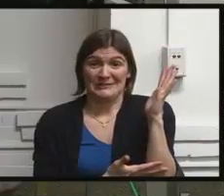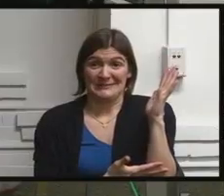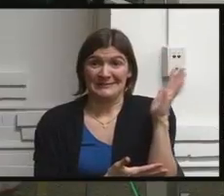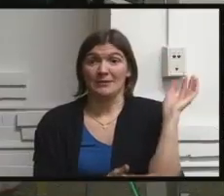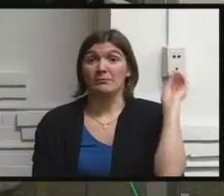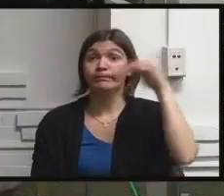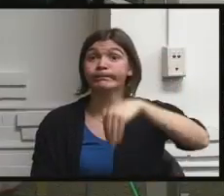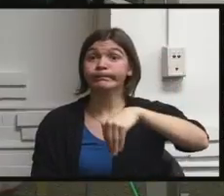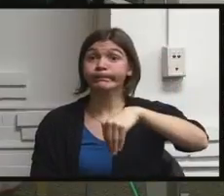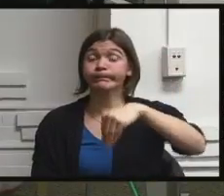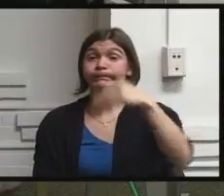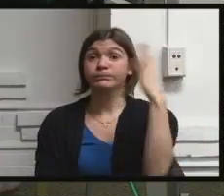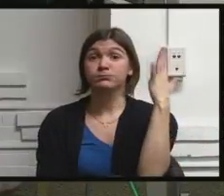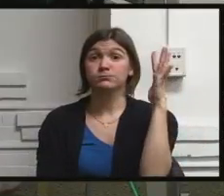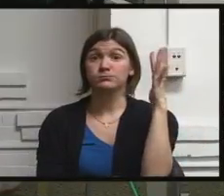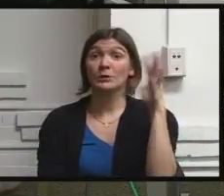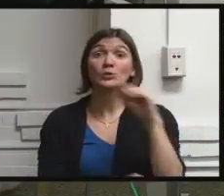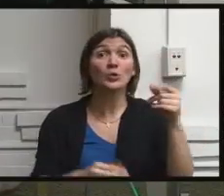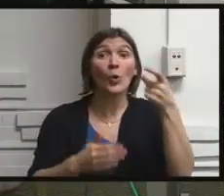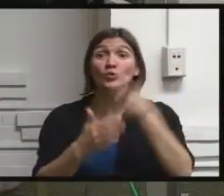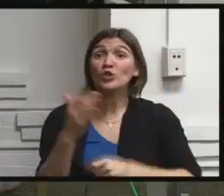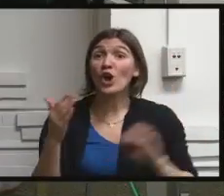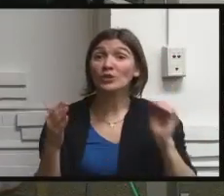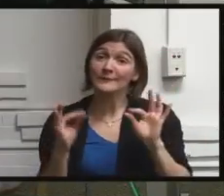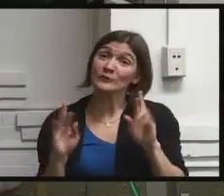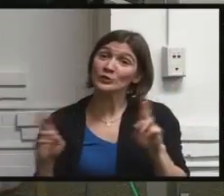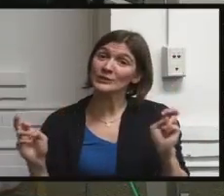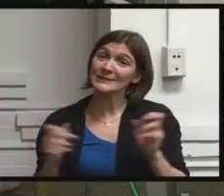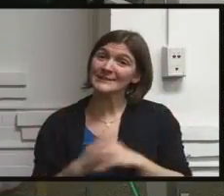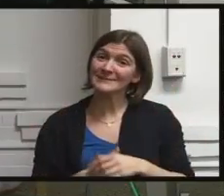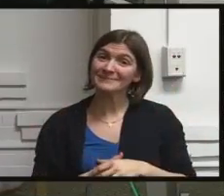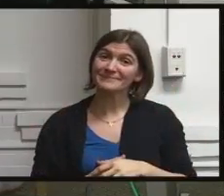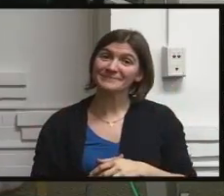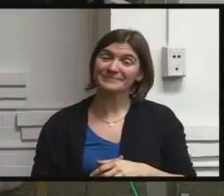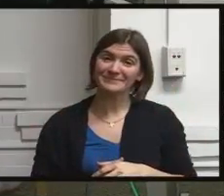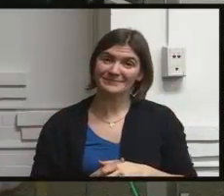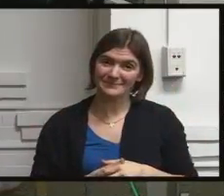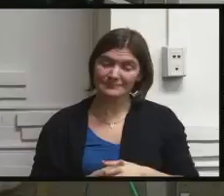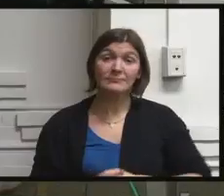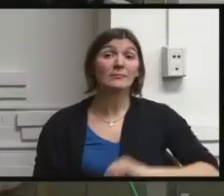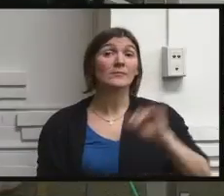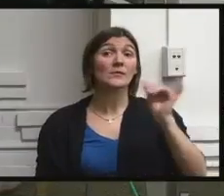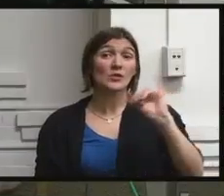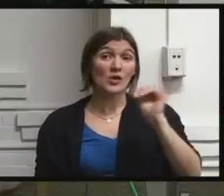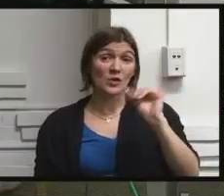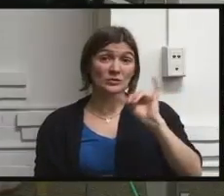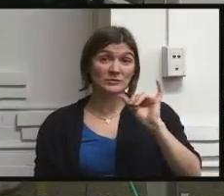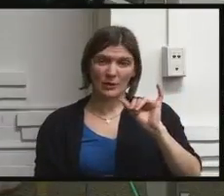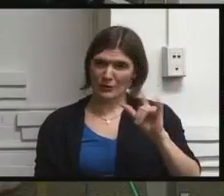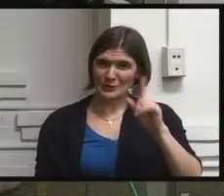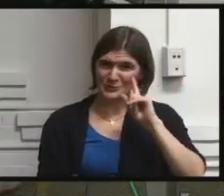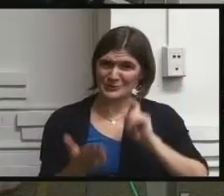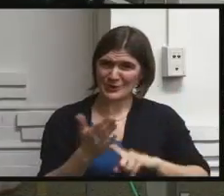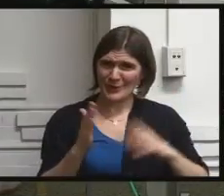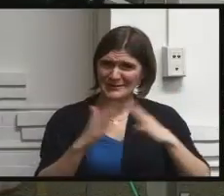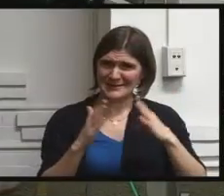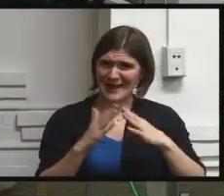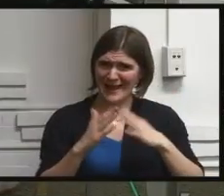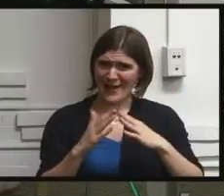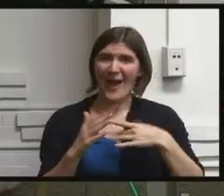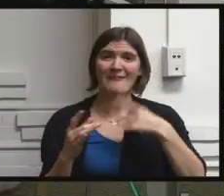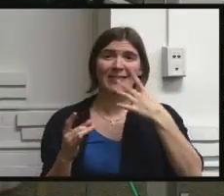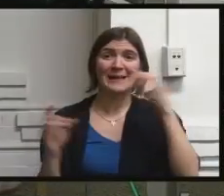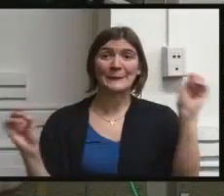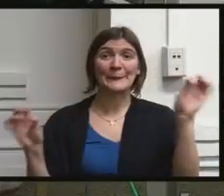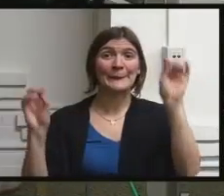it and putting it in at no charge to the organization. We have also, if you notice downtown in the light